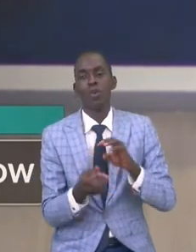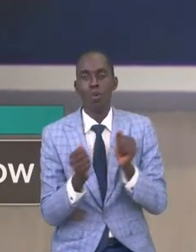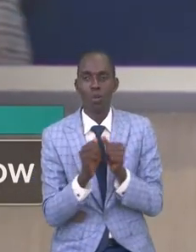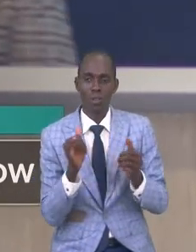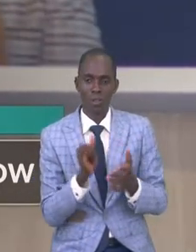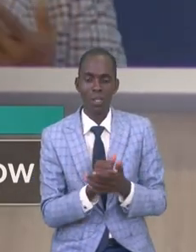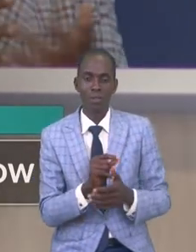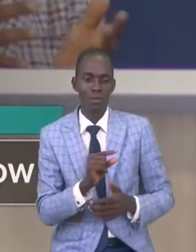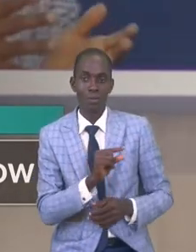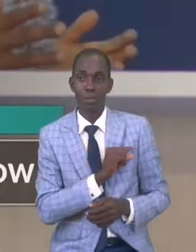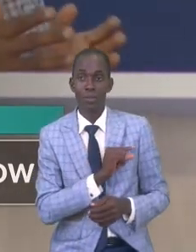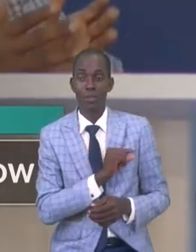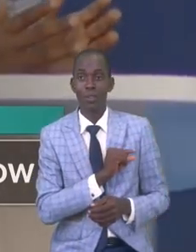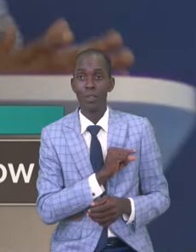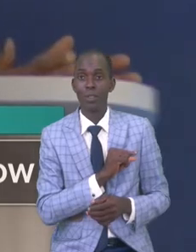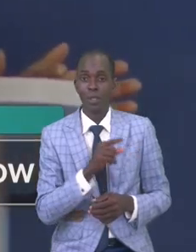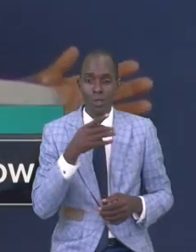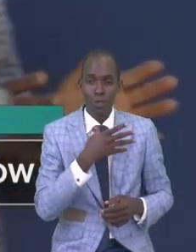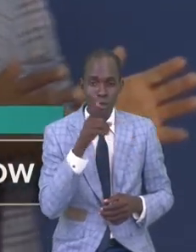you can have